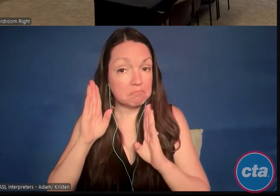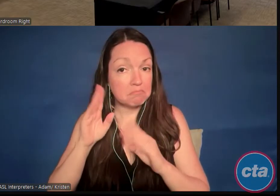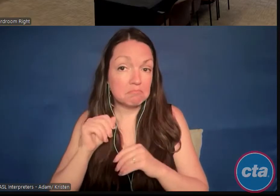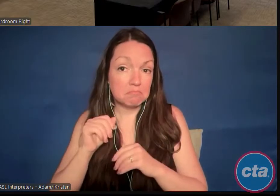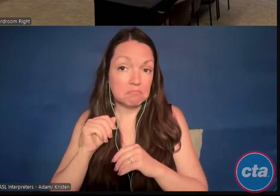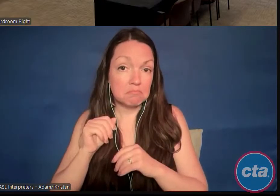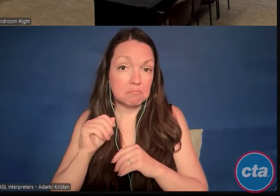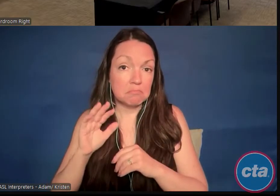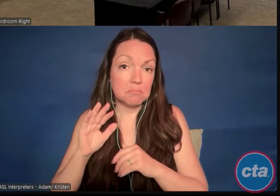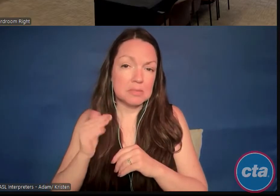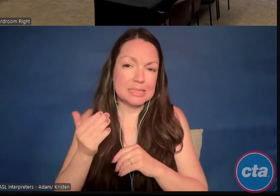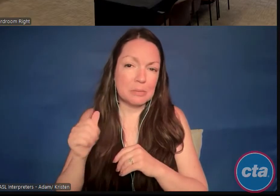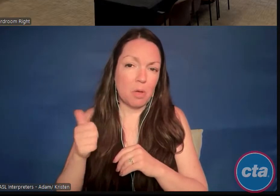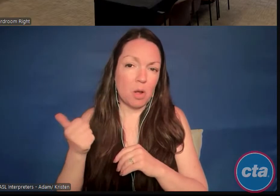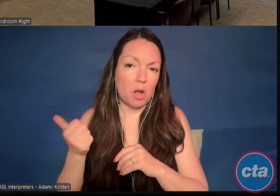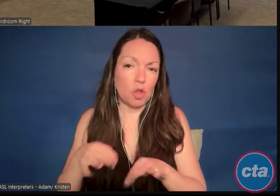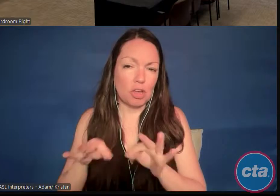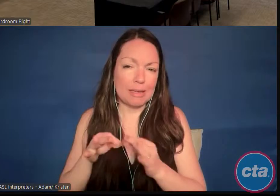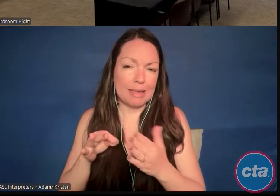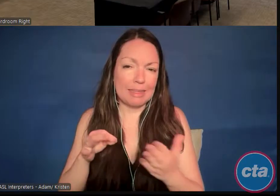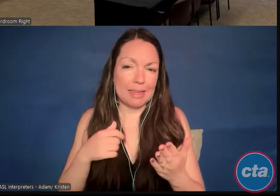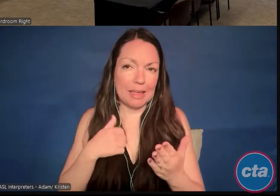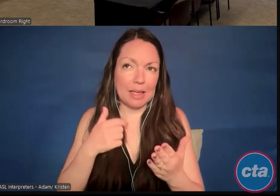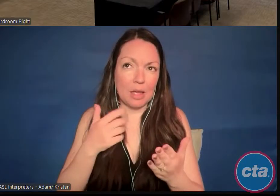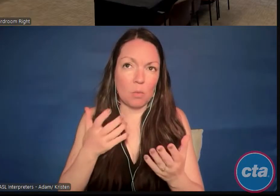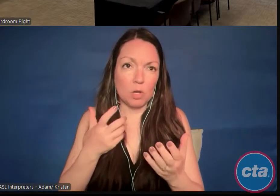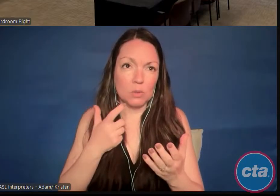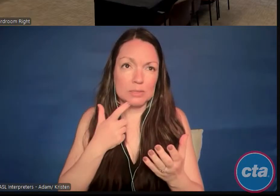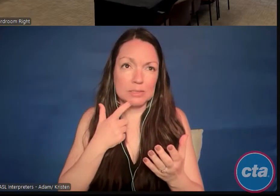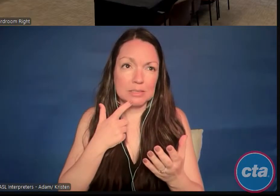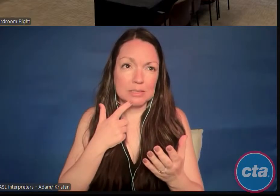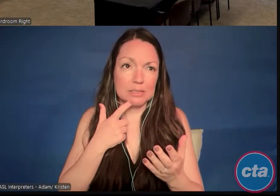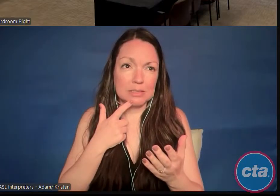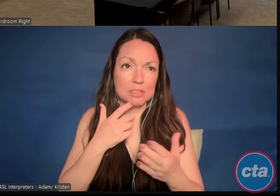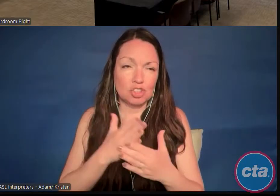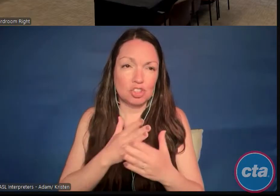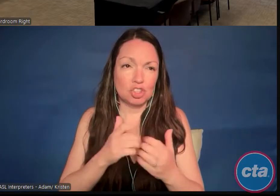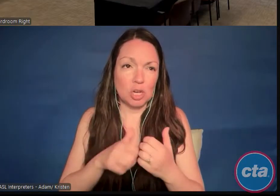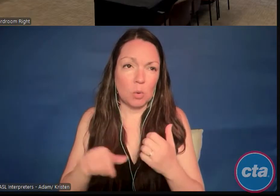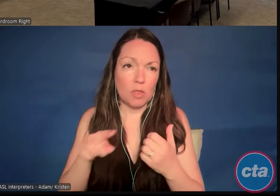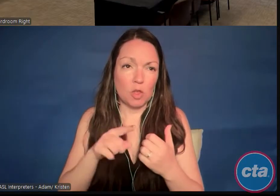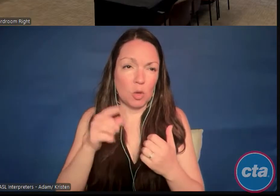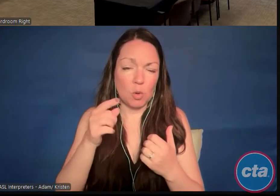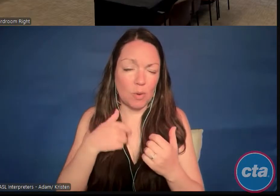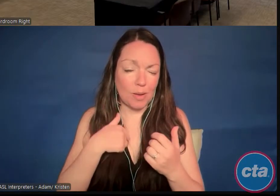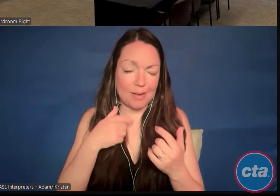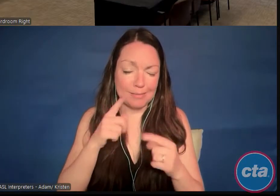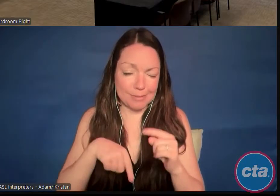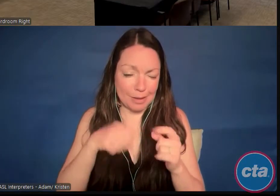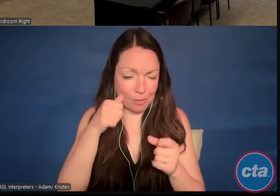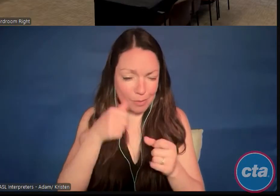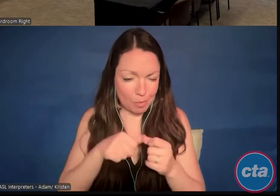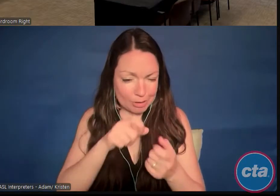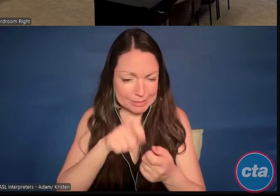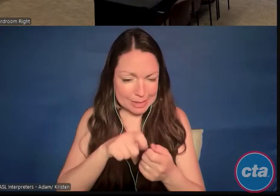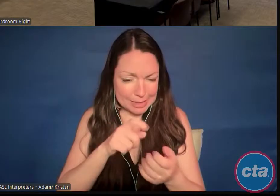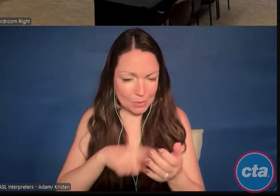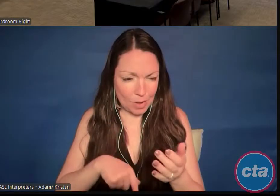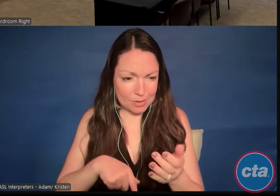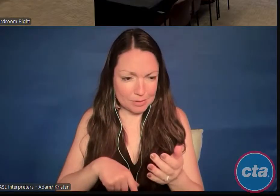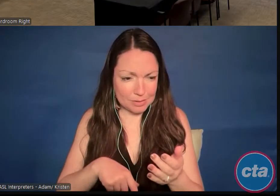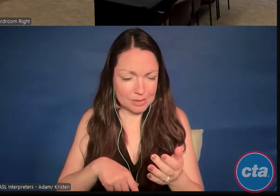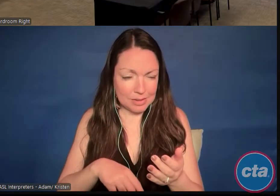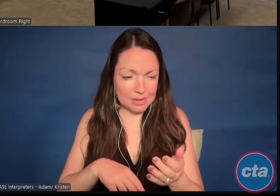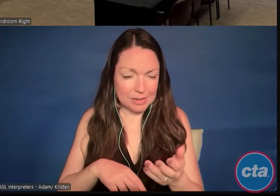feel like there was another key thing that I want to make sure I share with you, but I am struggling to remember exactly what it was because there